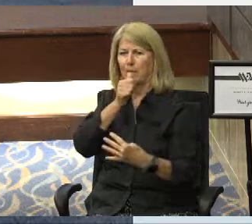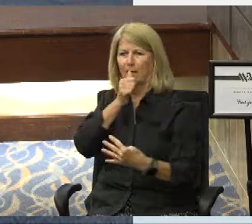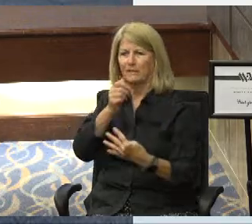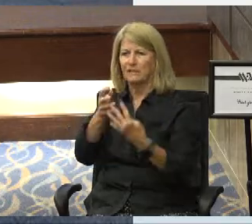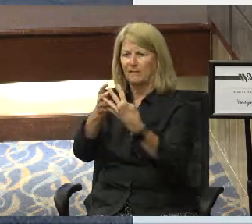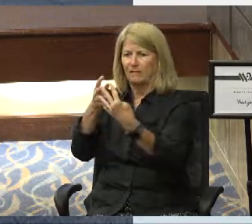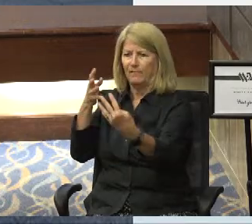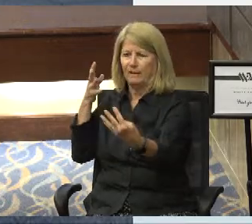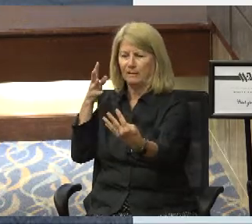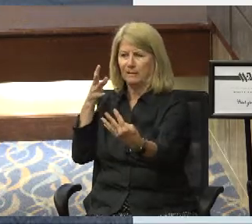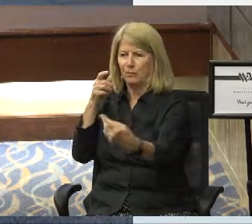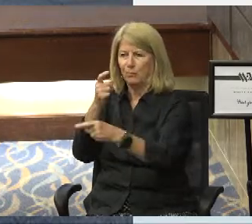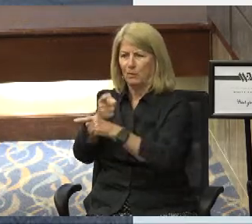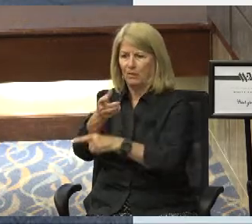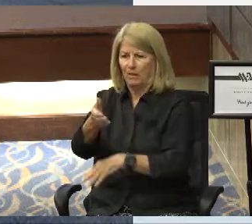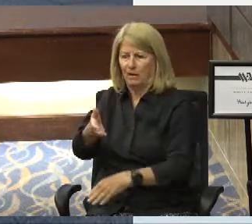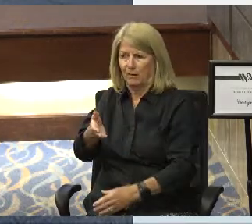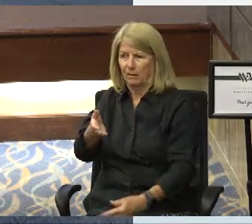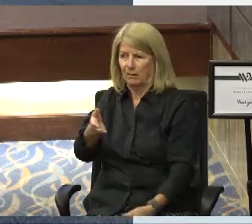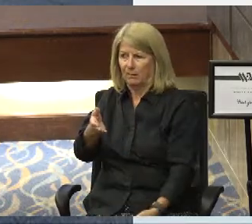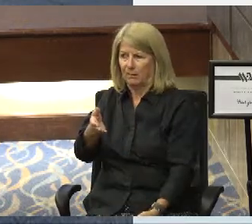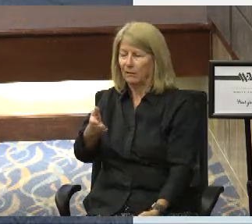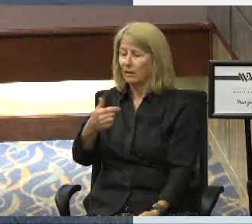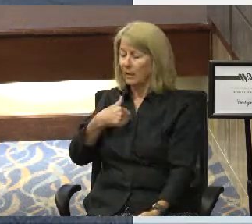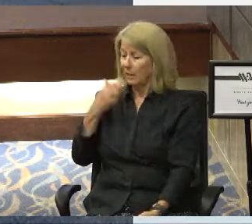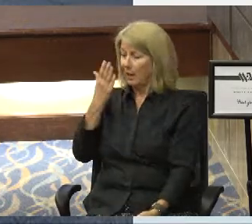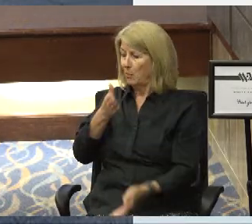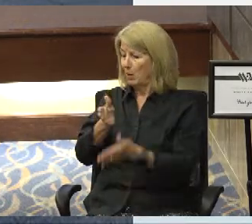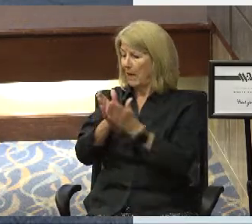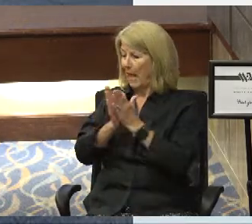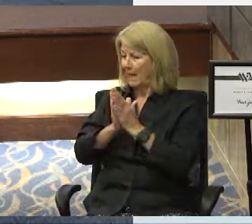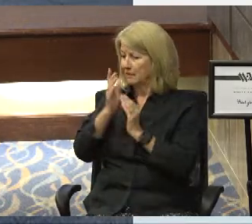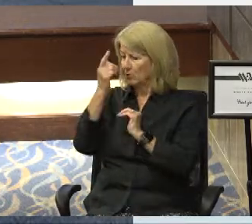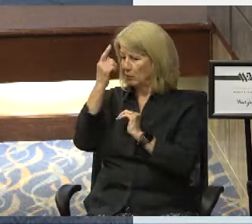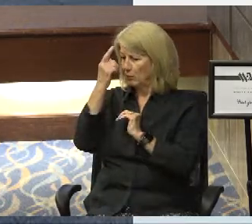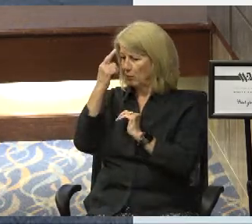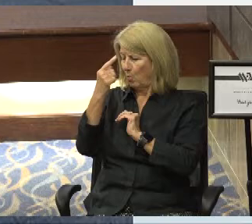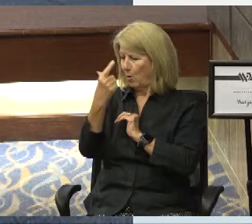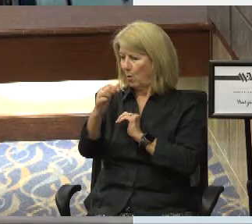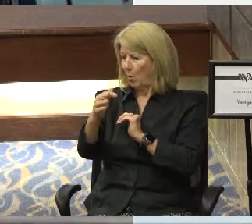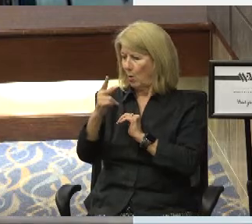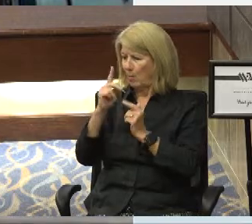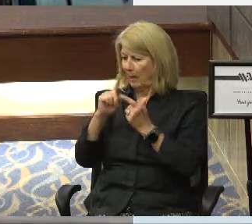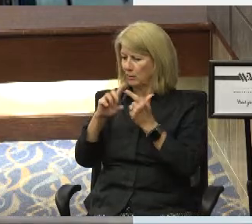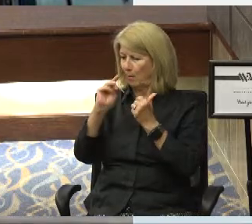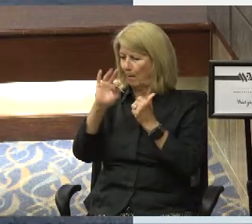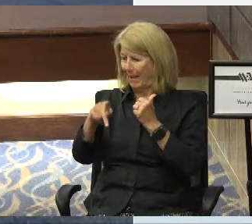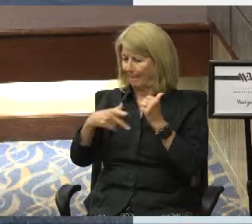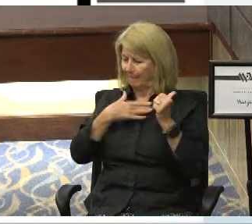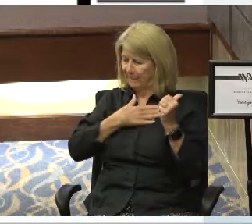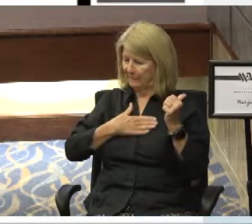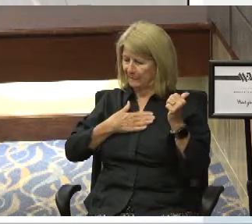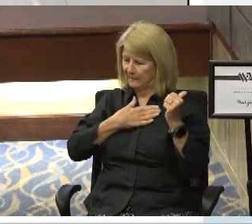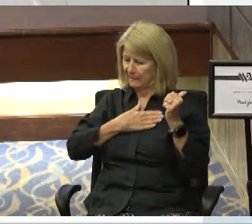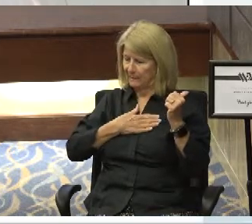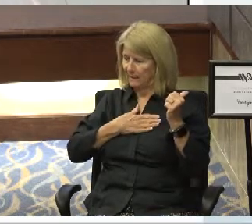along there. It just doesn't have the landscaping. I would ask for, go back to the map, please.